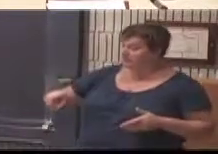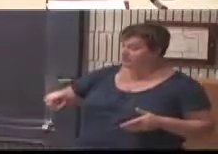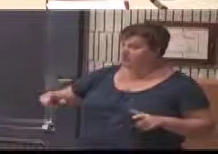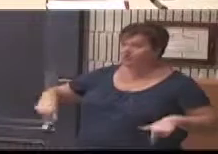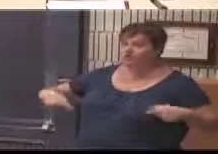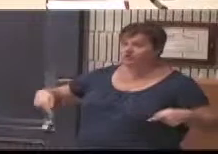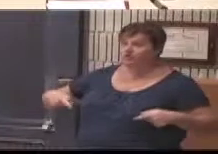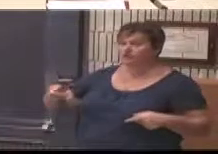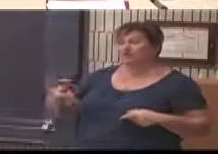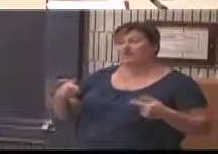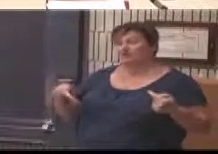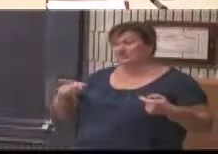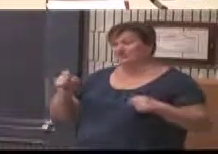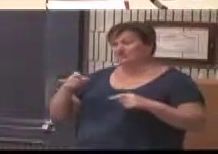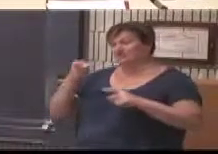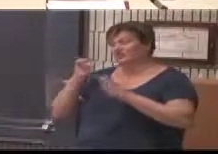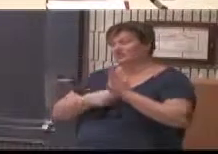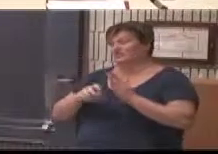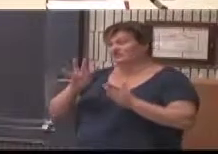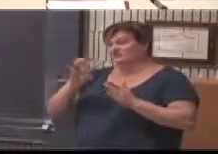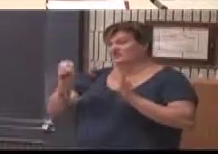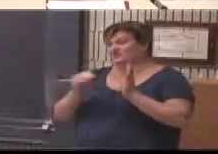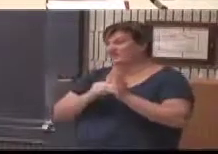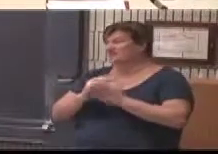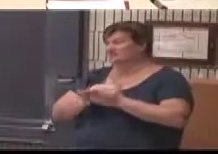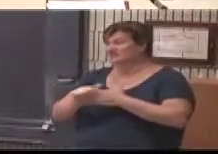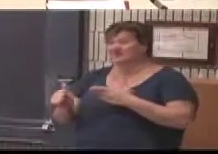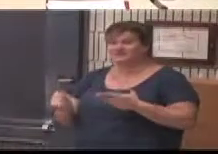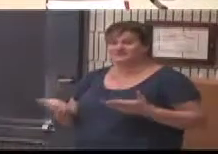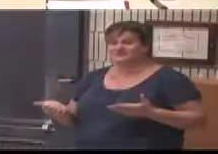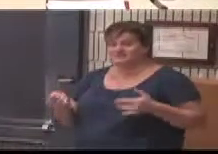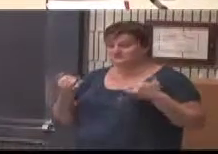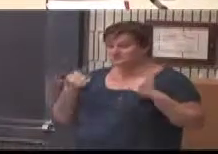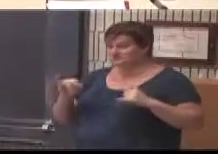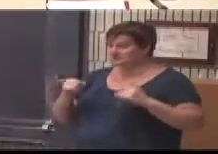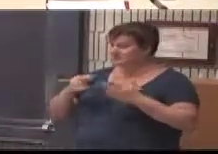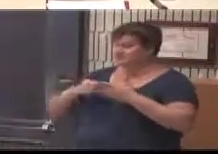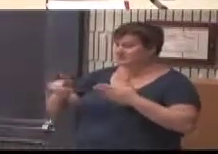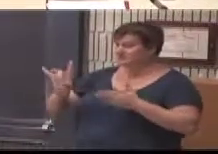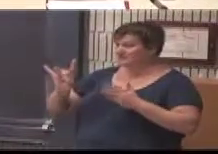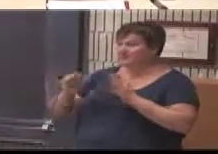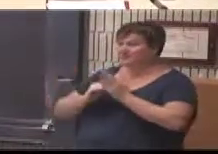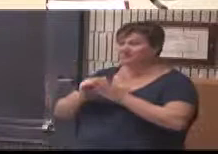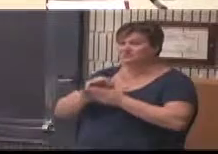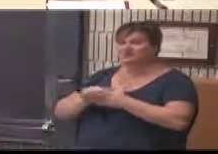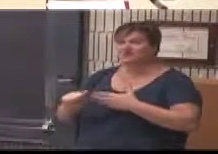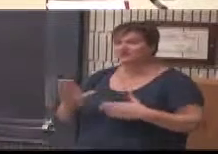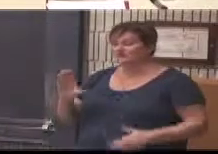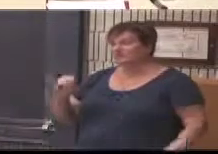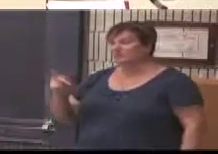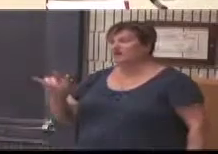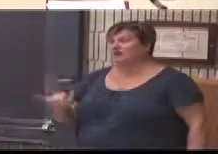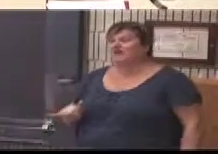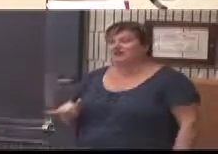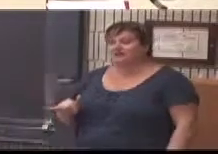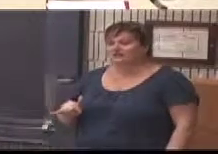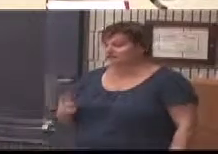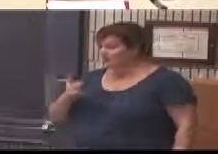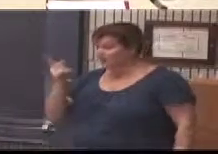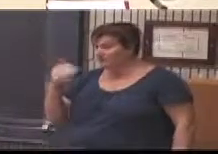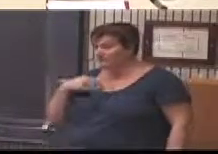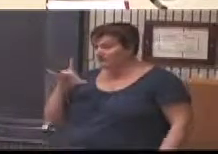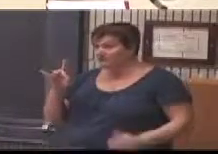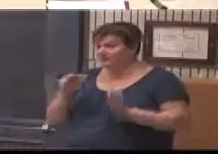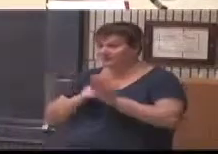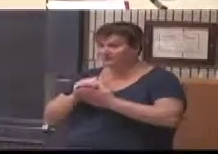wheelchair. Well, a power wheelchair can cost $40,000, so that means your co-pay is $8,000. And I'm pretty sure most of us don't have